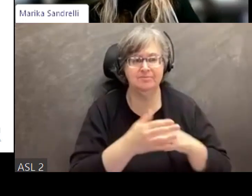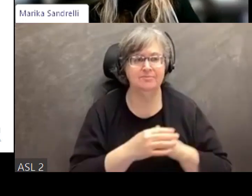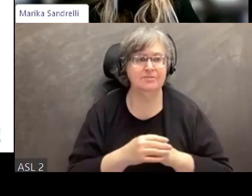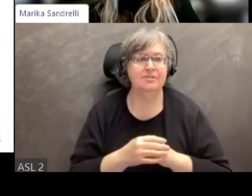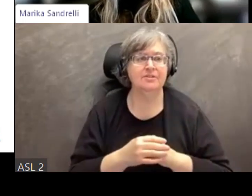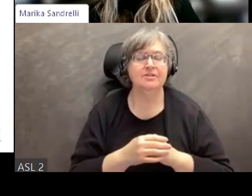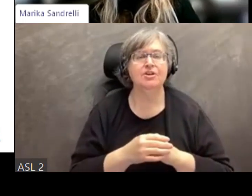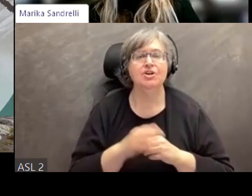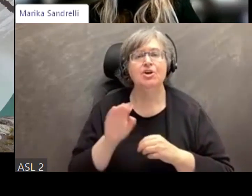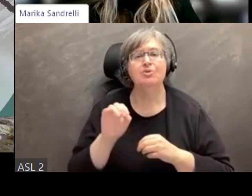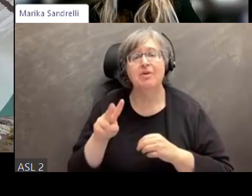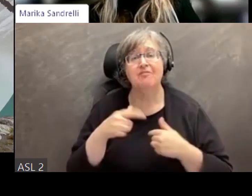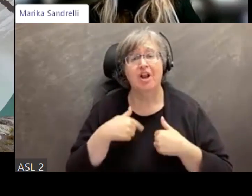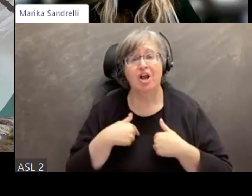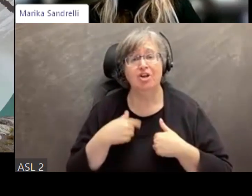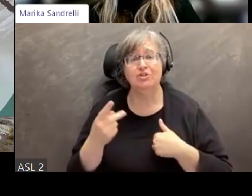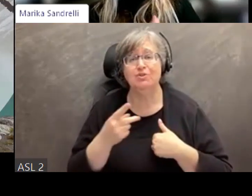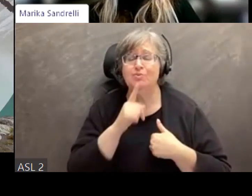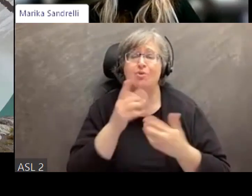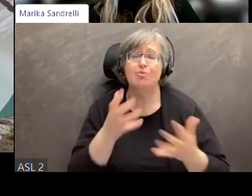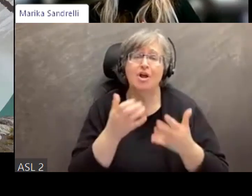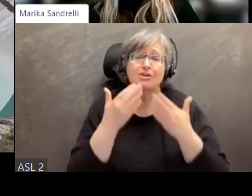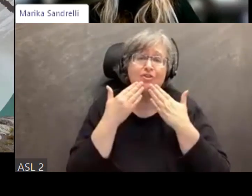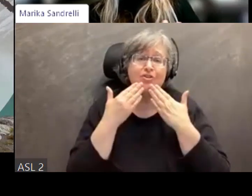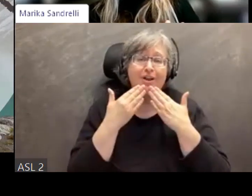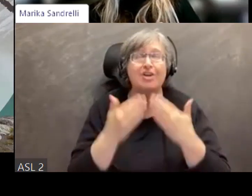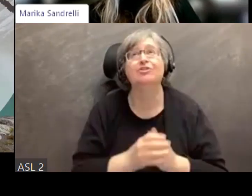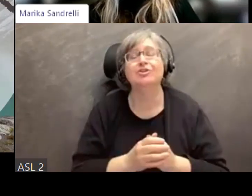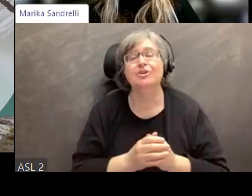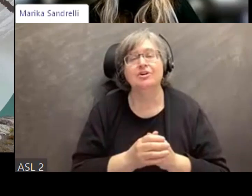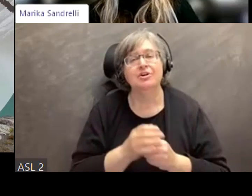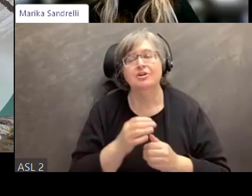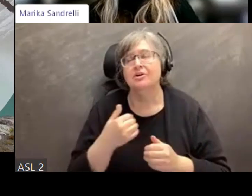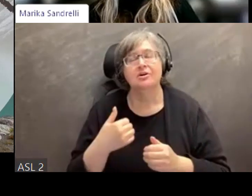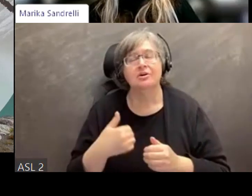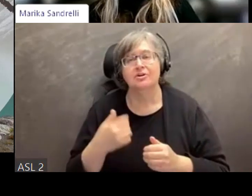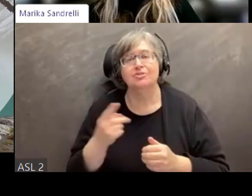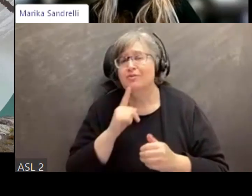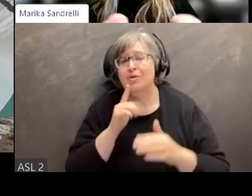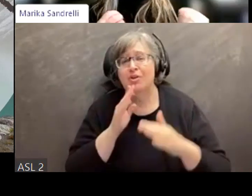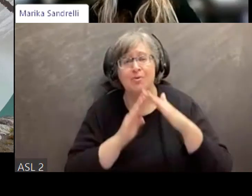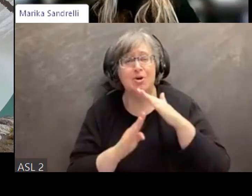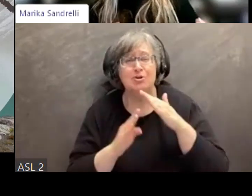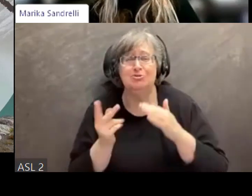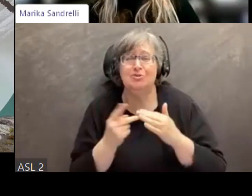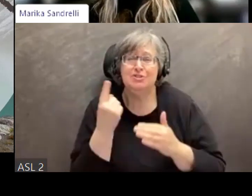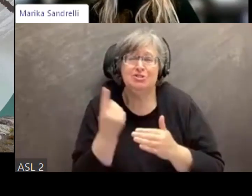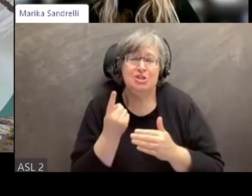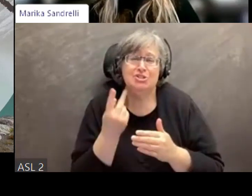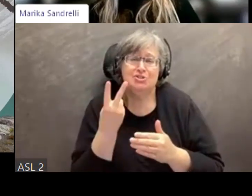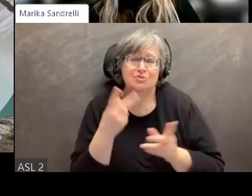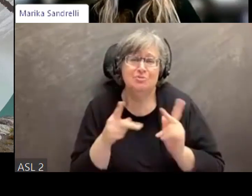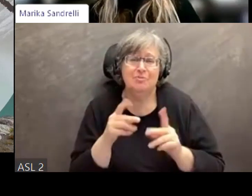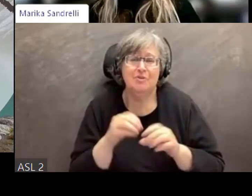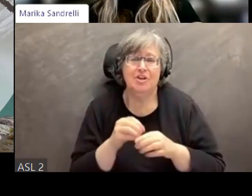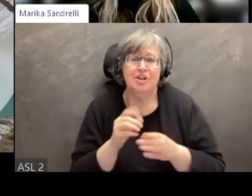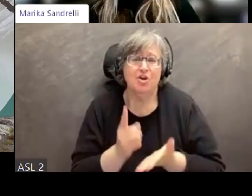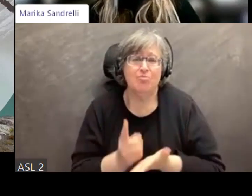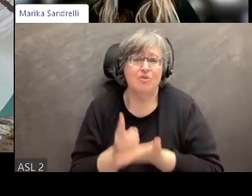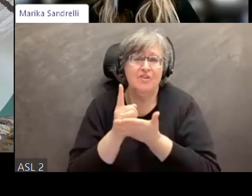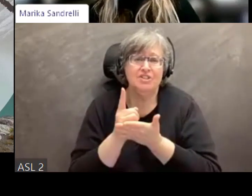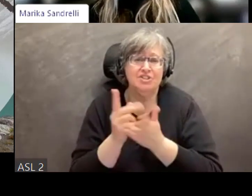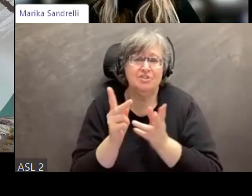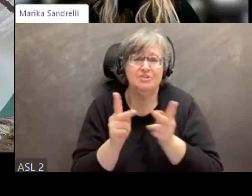slide. Bev and I really want to thank, we have so much humility. We're just two people here in a